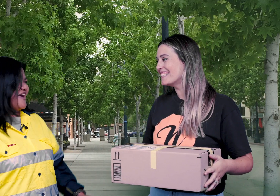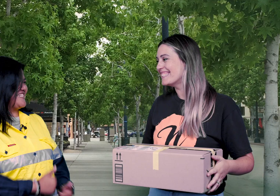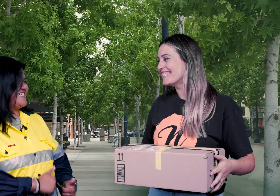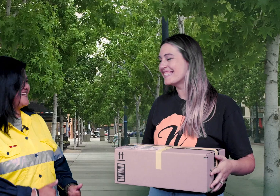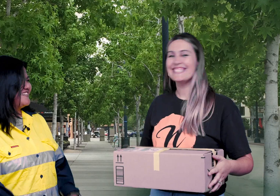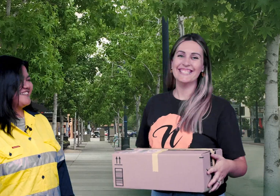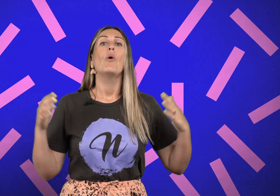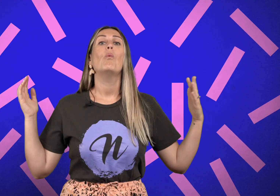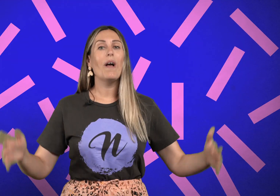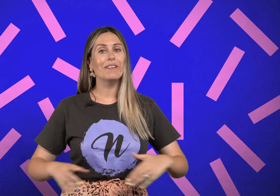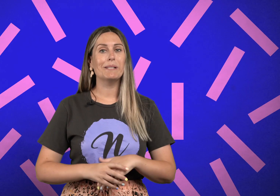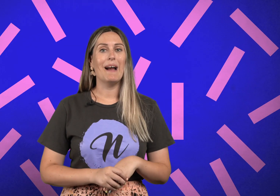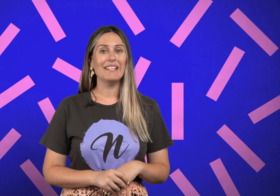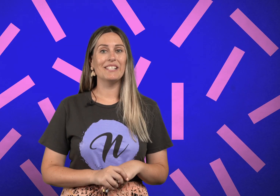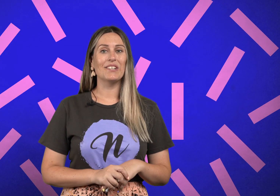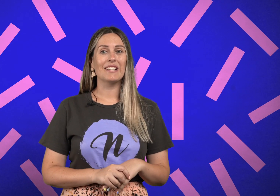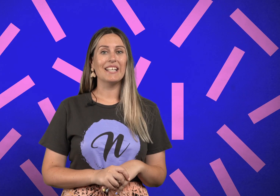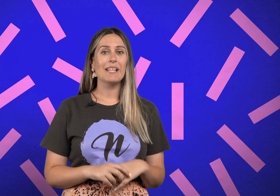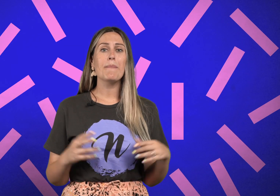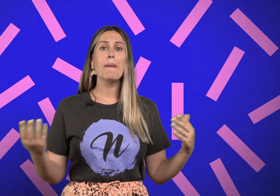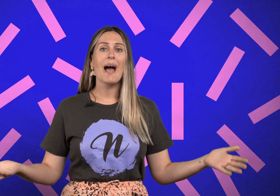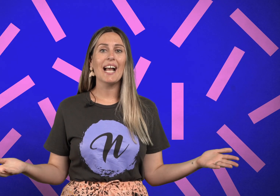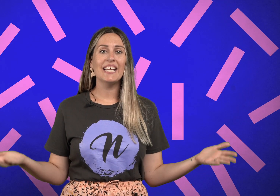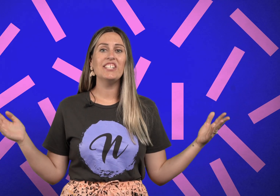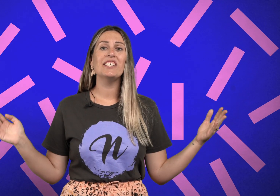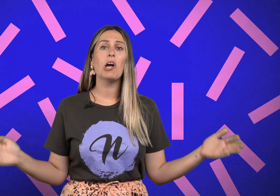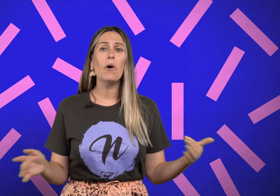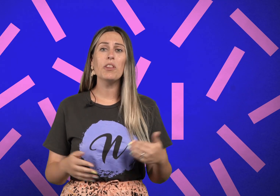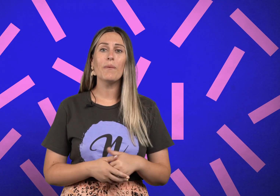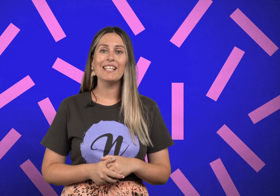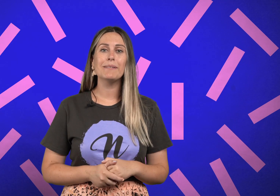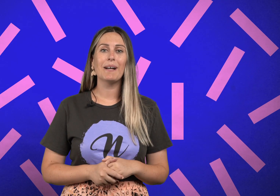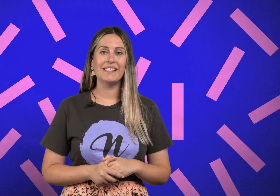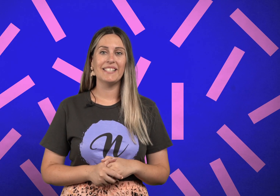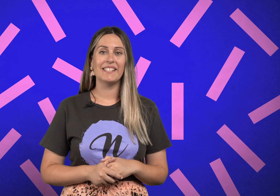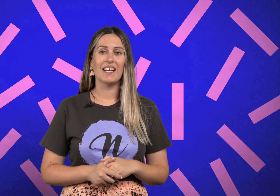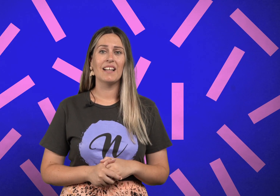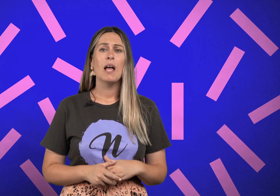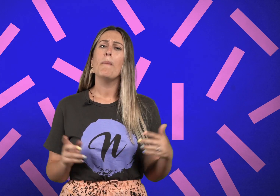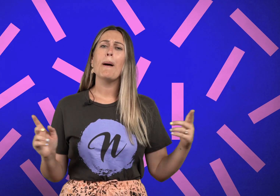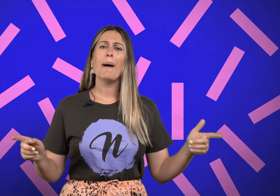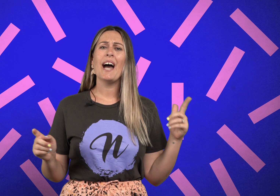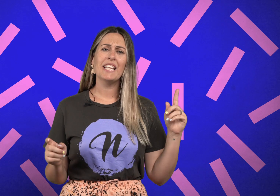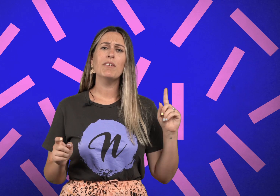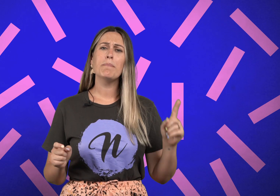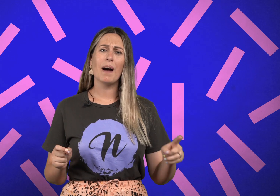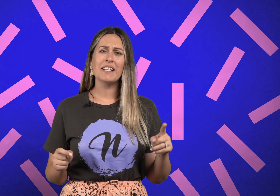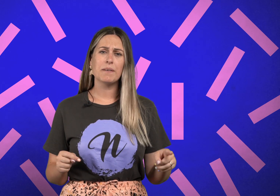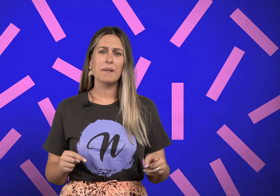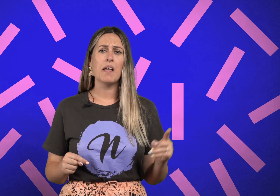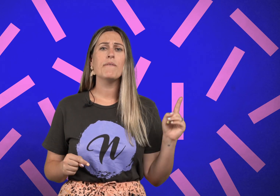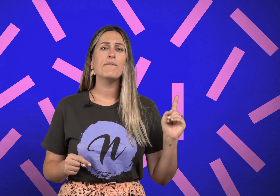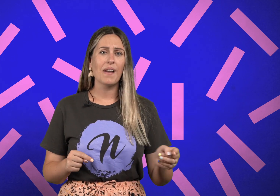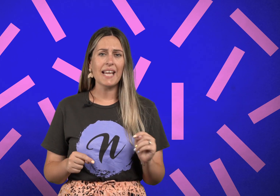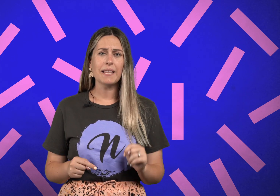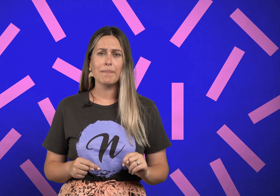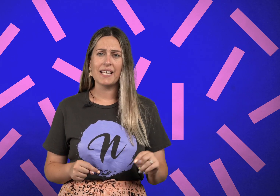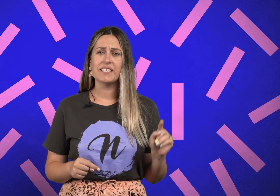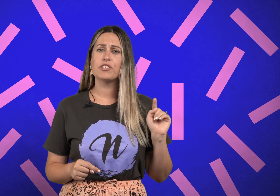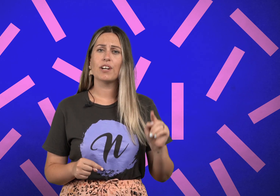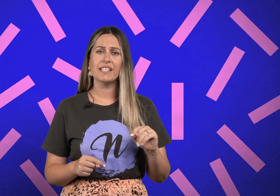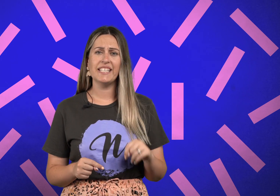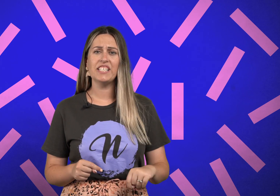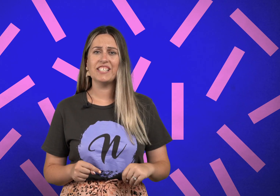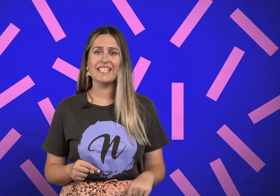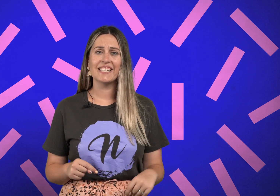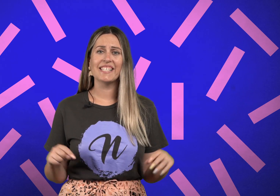now. Amazing. Well, Sprouts and Rockets, my package is on the way to my sister, but Patty reminded me that faith